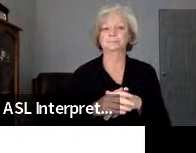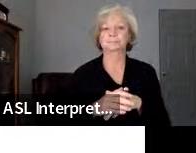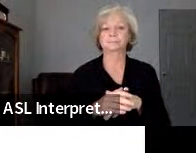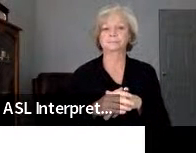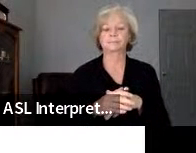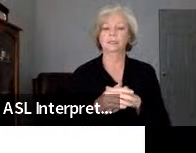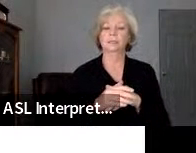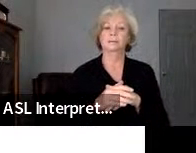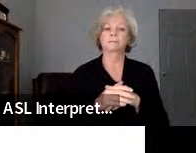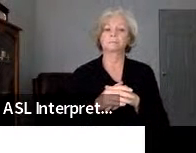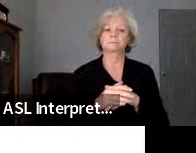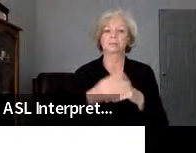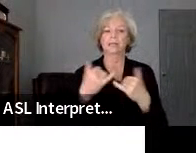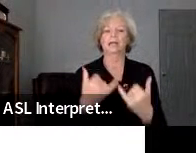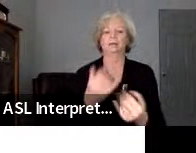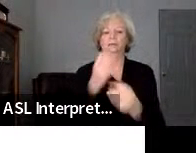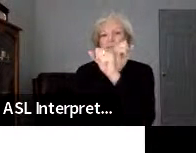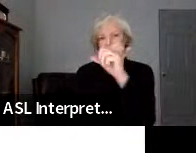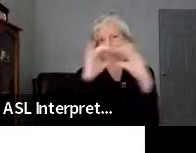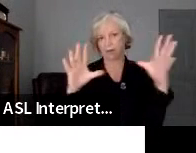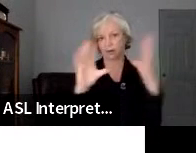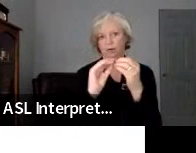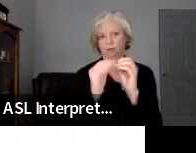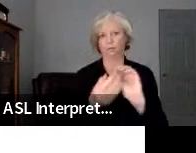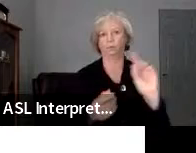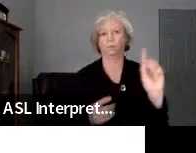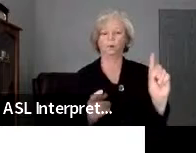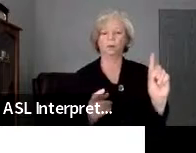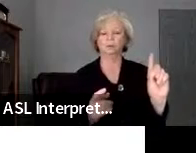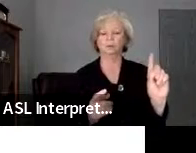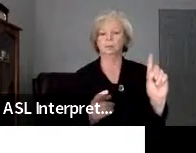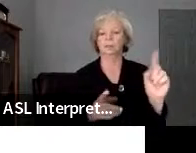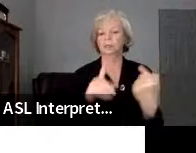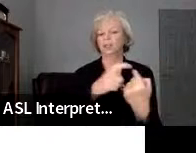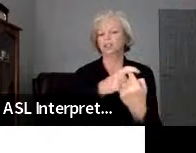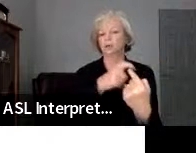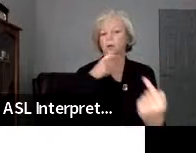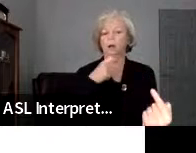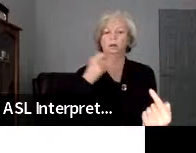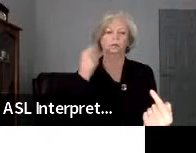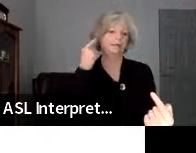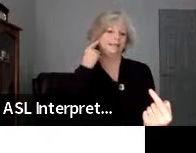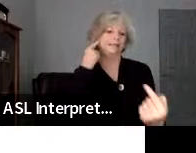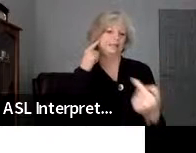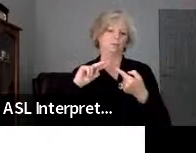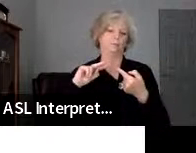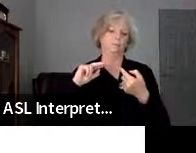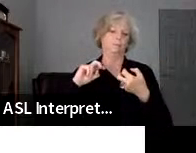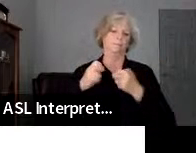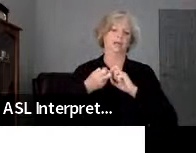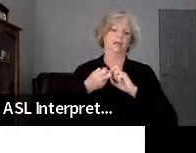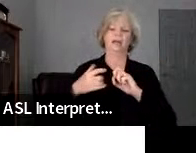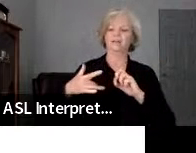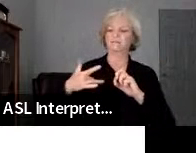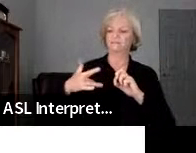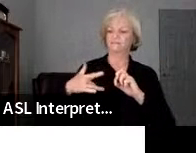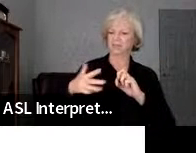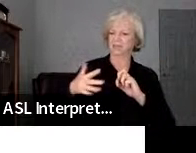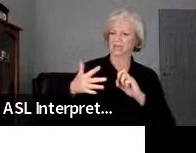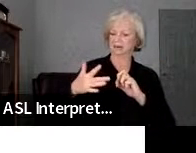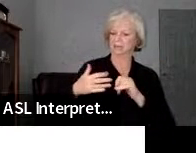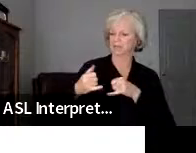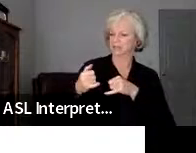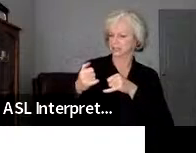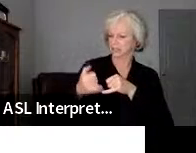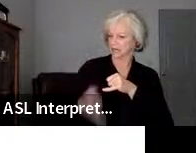So this is scenario number one. So an individual calls due to ear pain. They feel like it feels kind of like their last ear